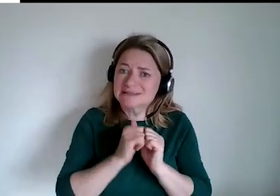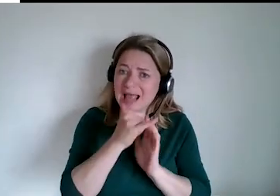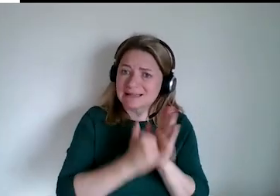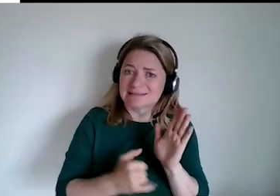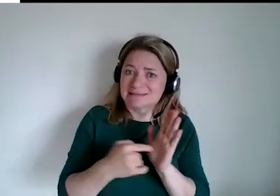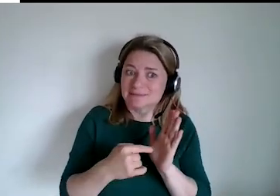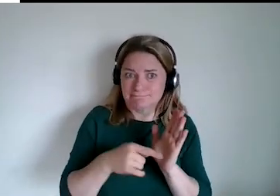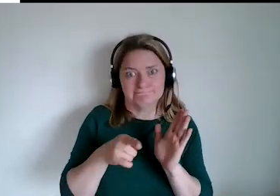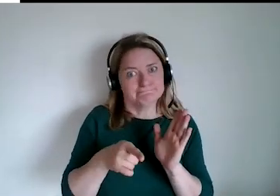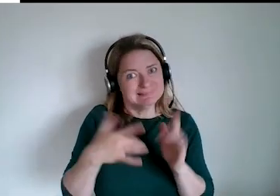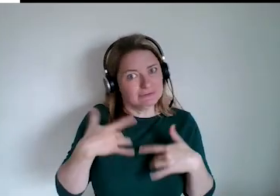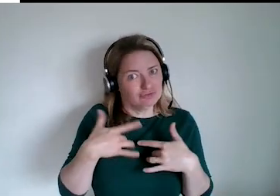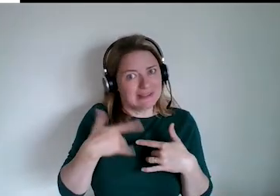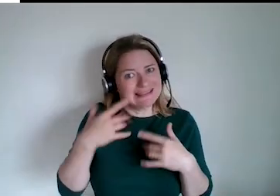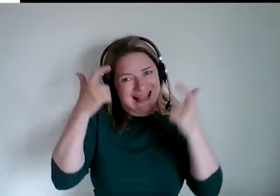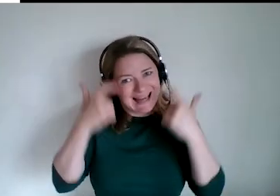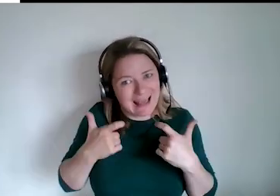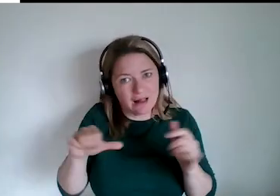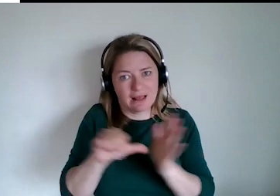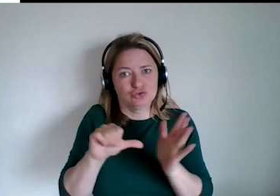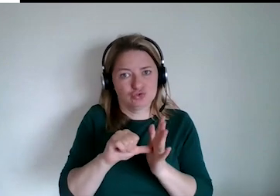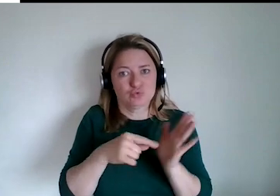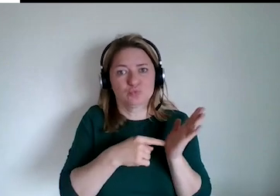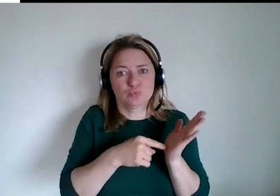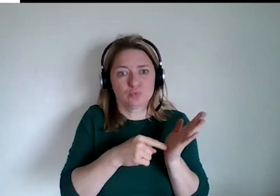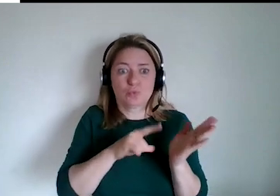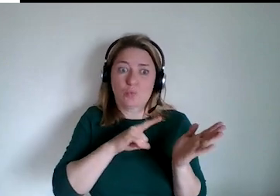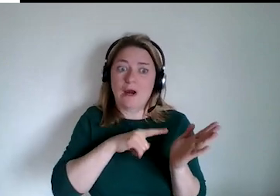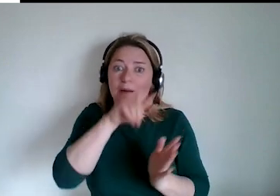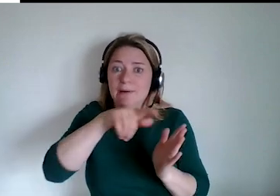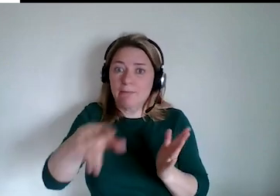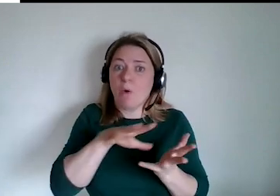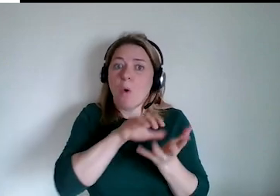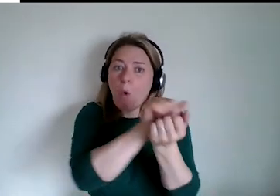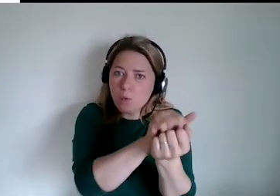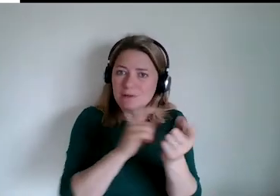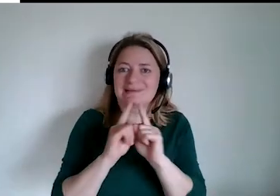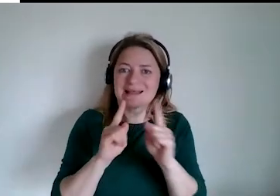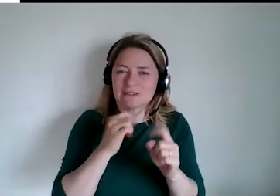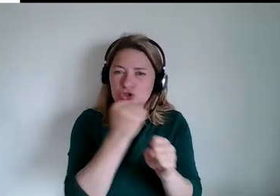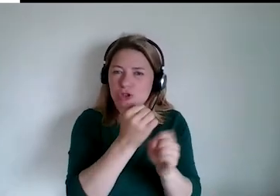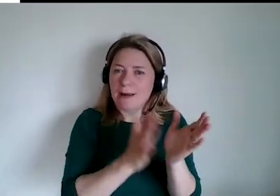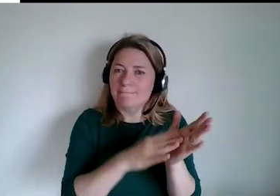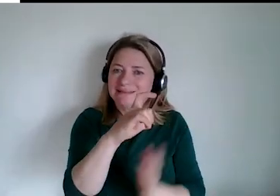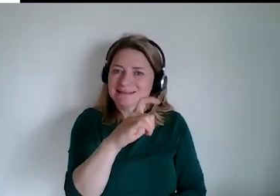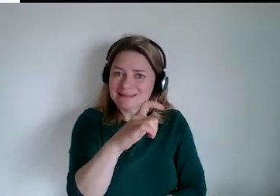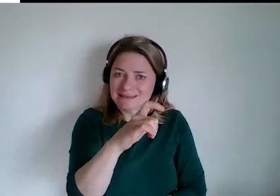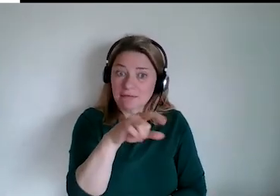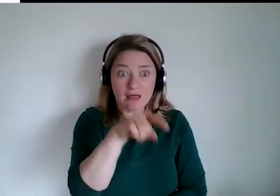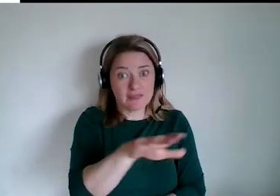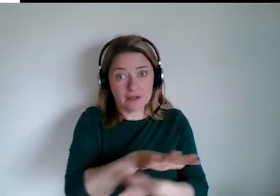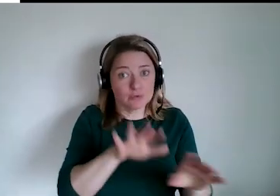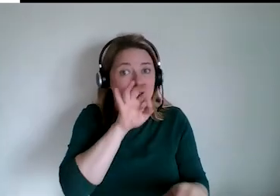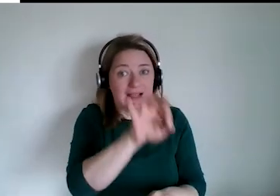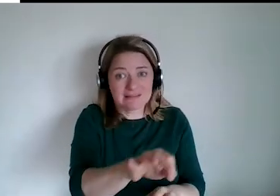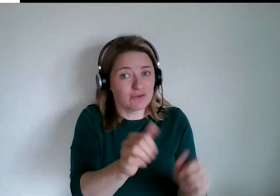really interesting legal problem. The people who hold the data are the GMC. The GMC don't ask for consent for